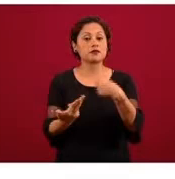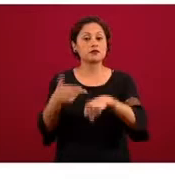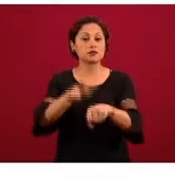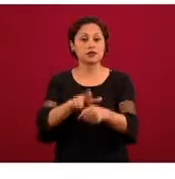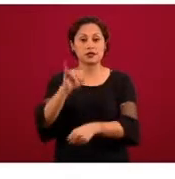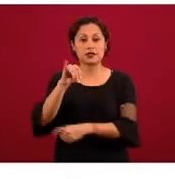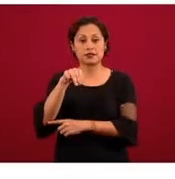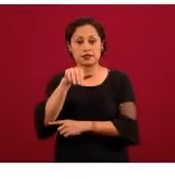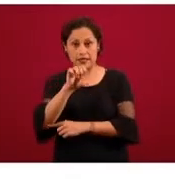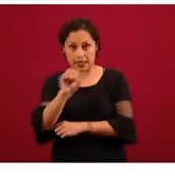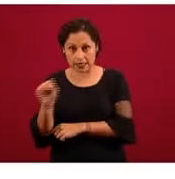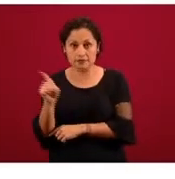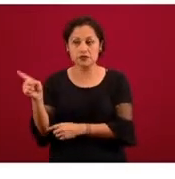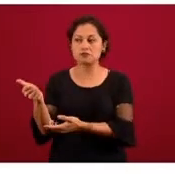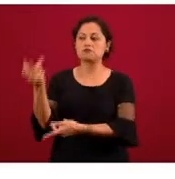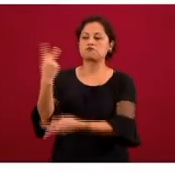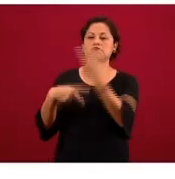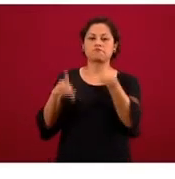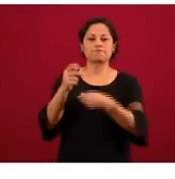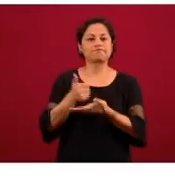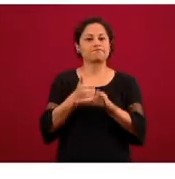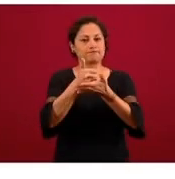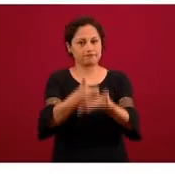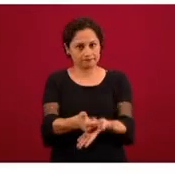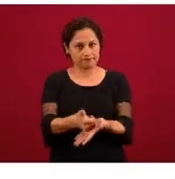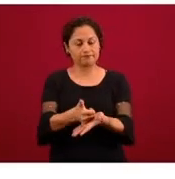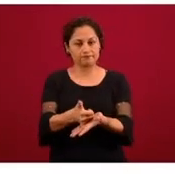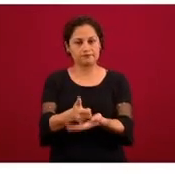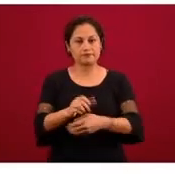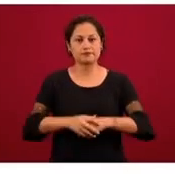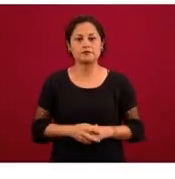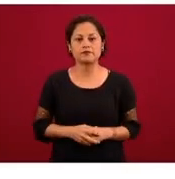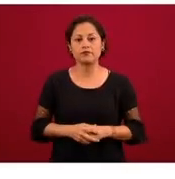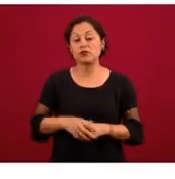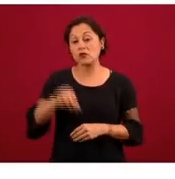to our hospitals. Now, we have